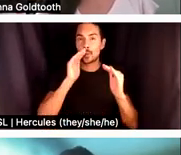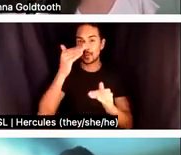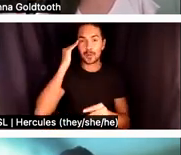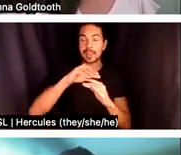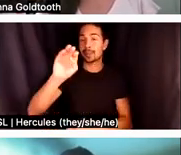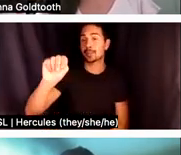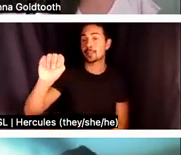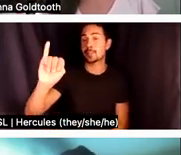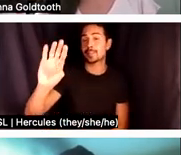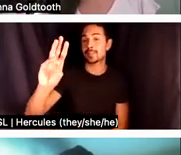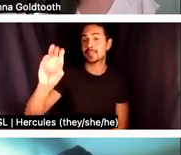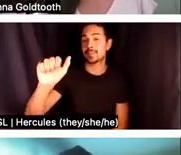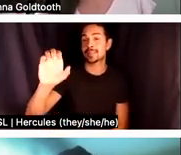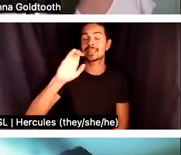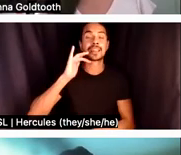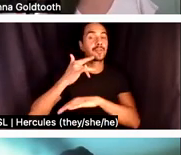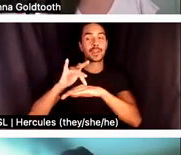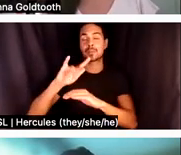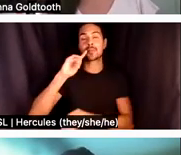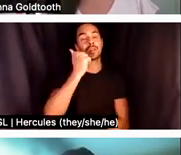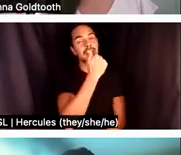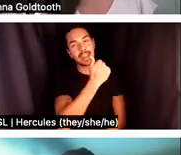available for any kind of,